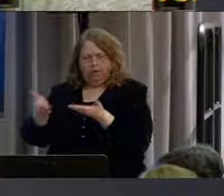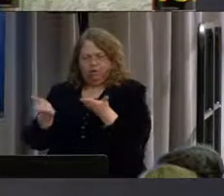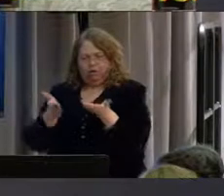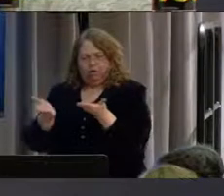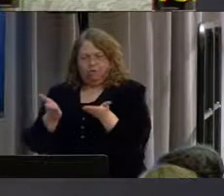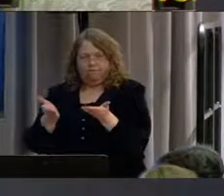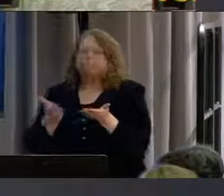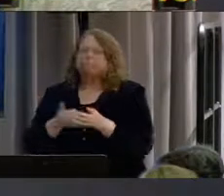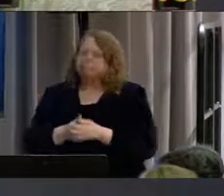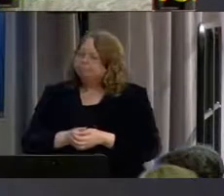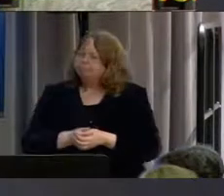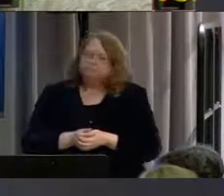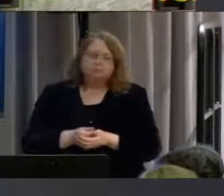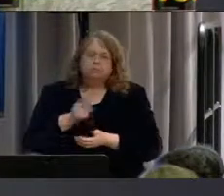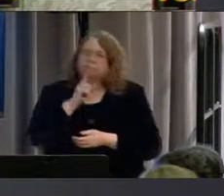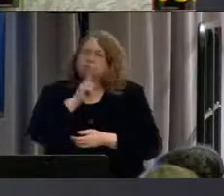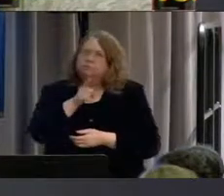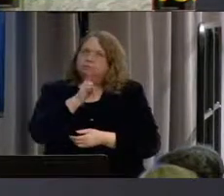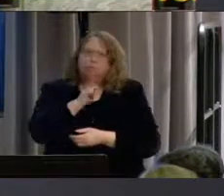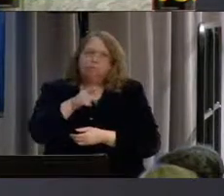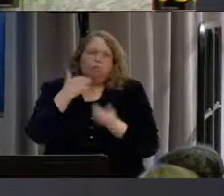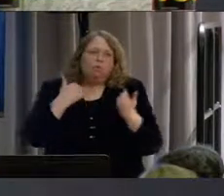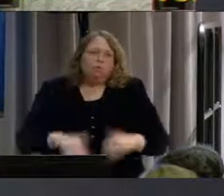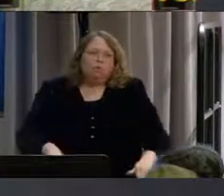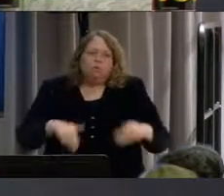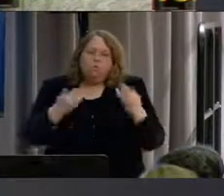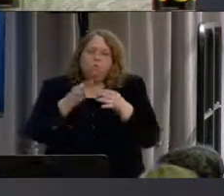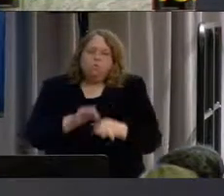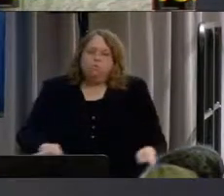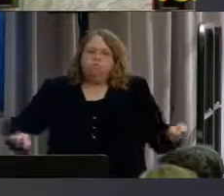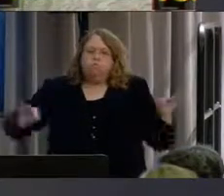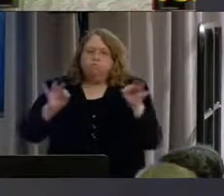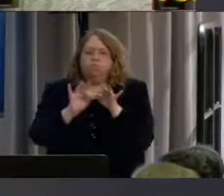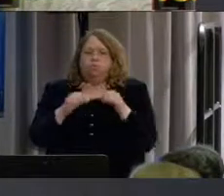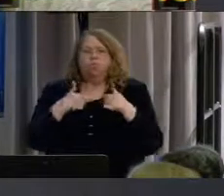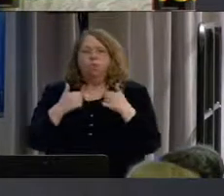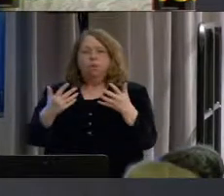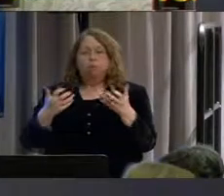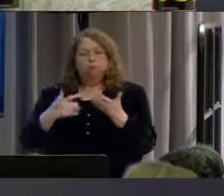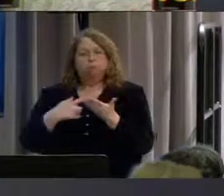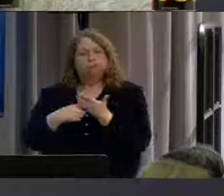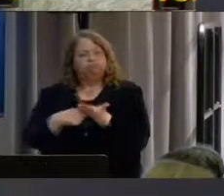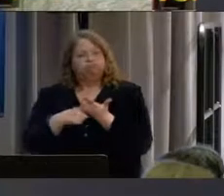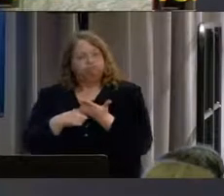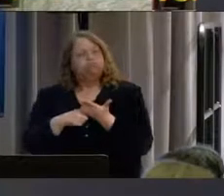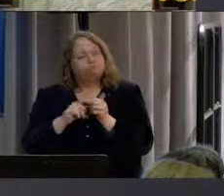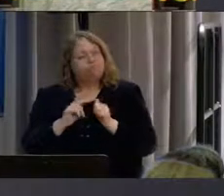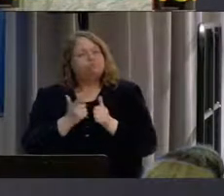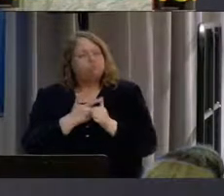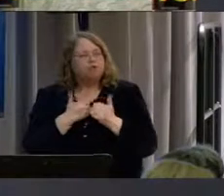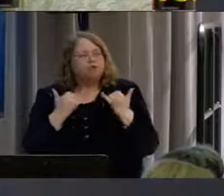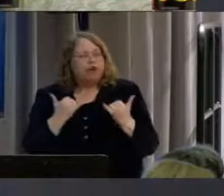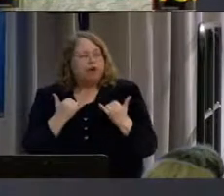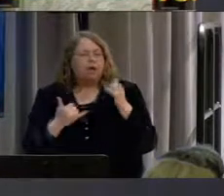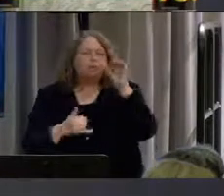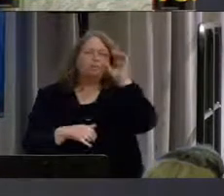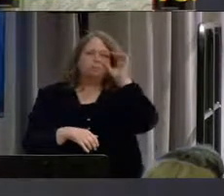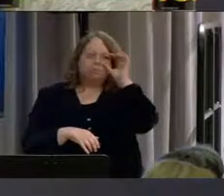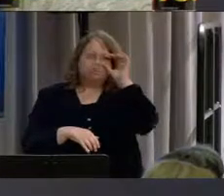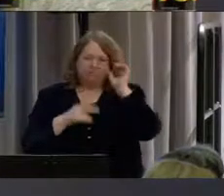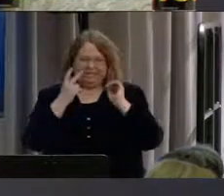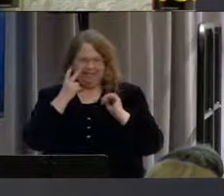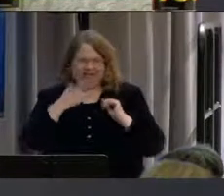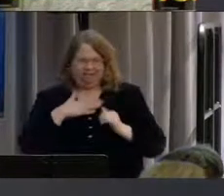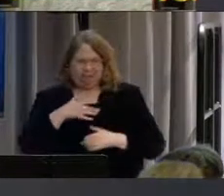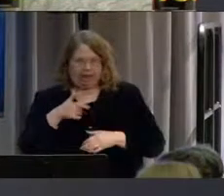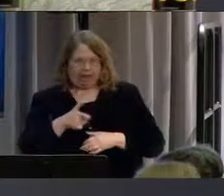so, so vitally important. And so I wanted to start a bit, and we'll see if the clicker